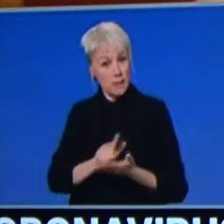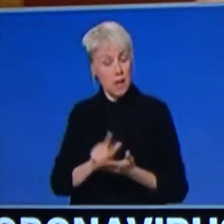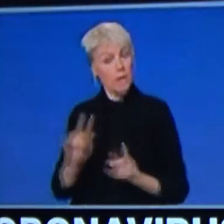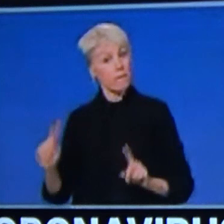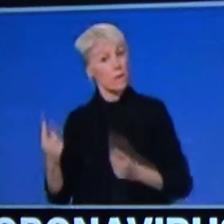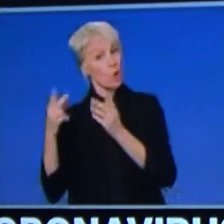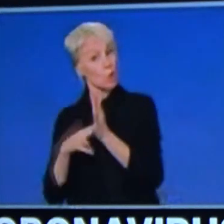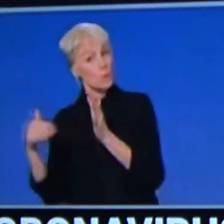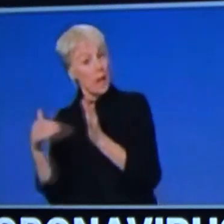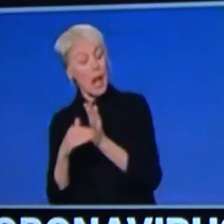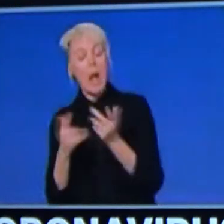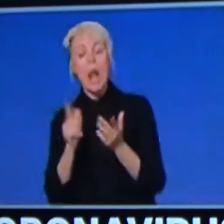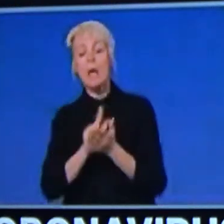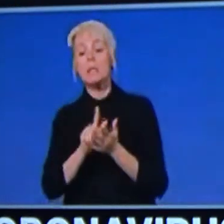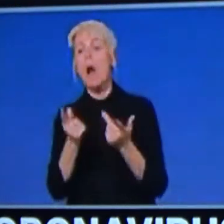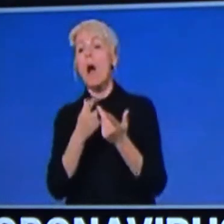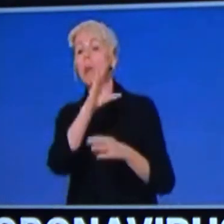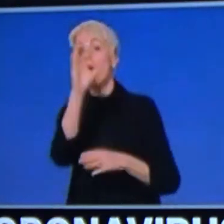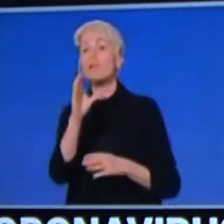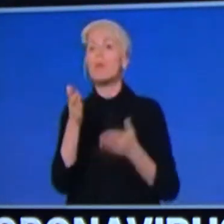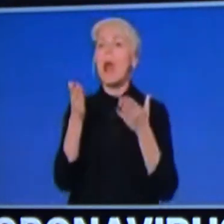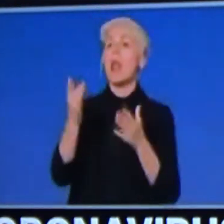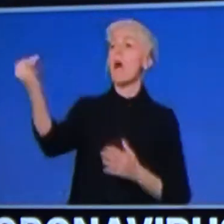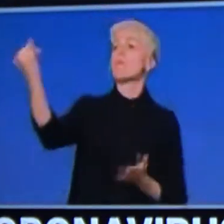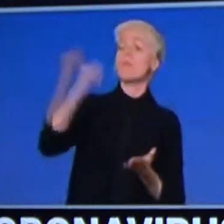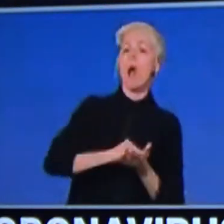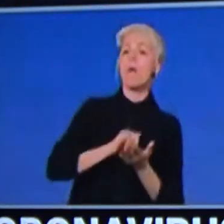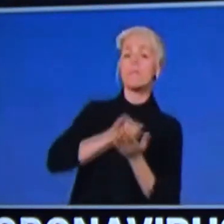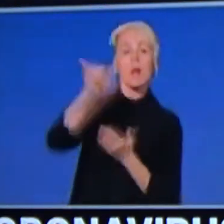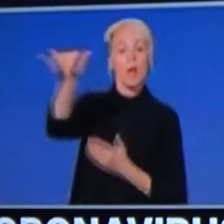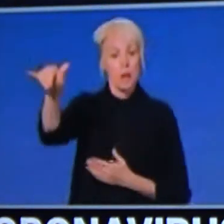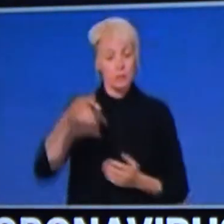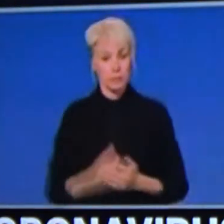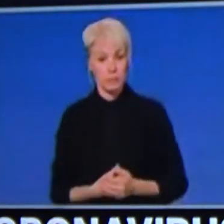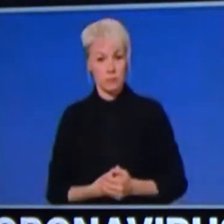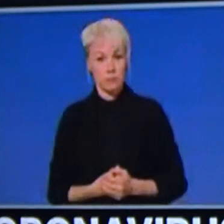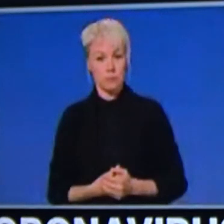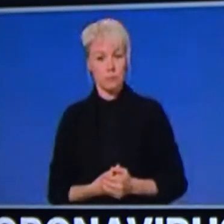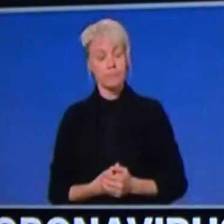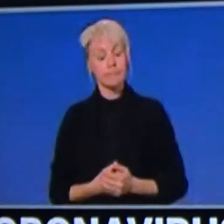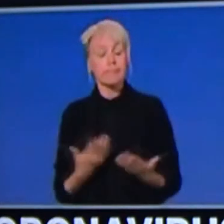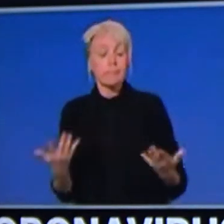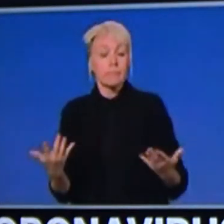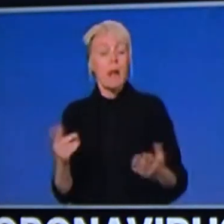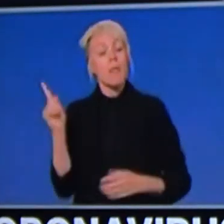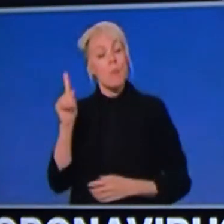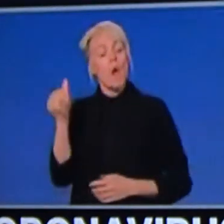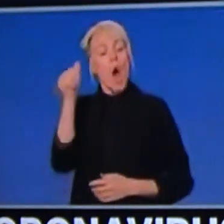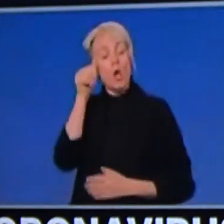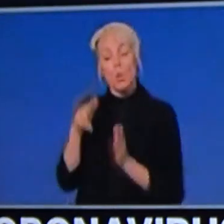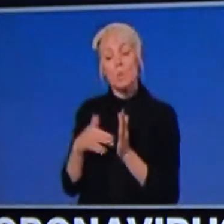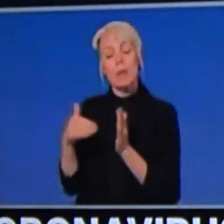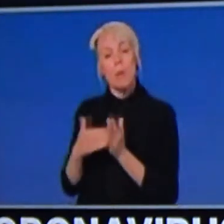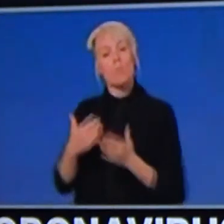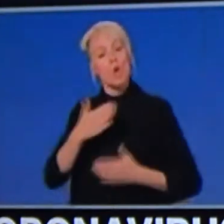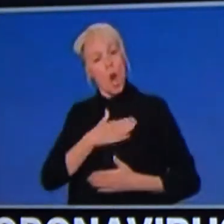country-to-country basis? Well, that's we're aware of their interest in that. It hasn't got much beyond that. I mean, New Zealand at the moment has been